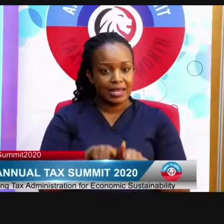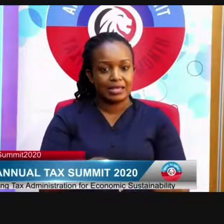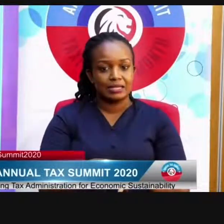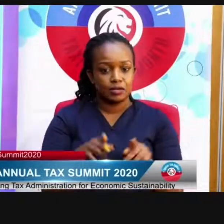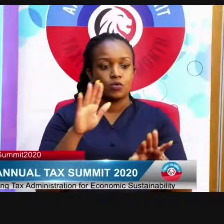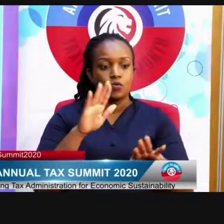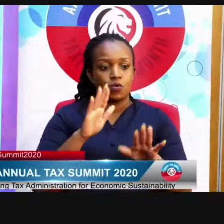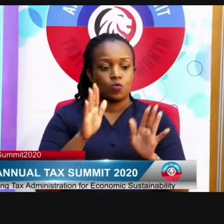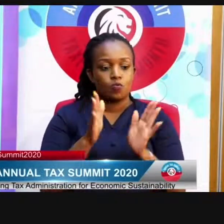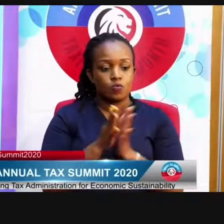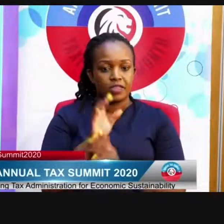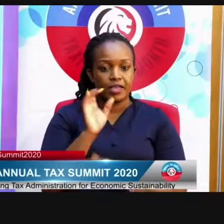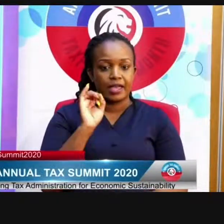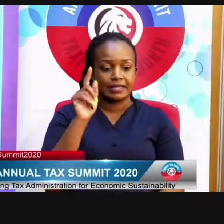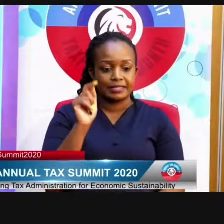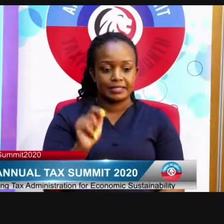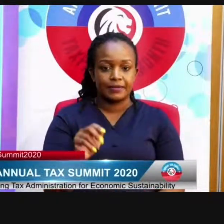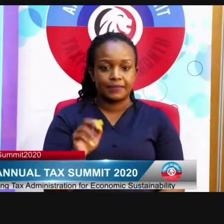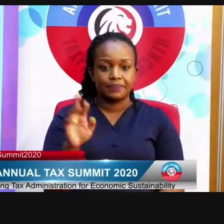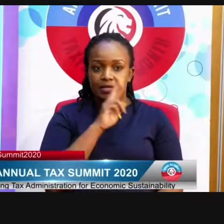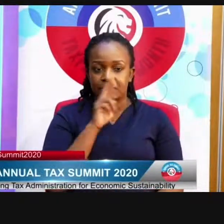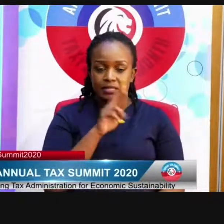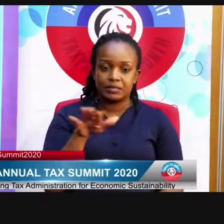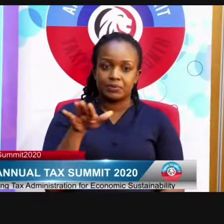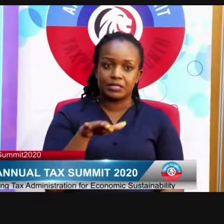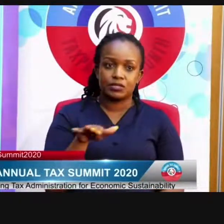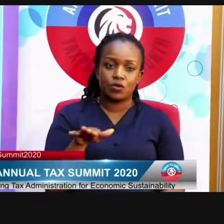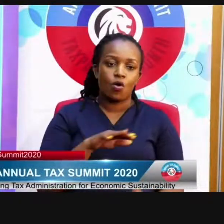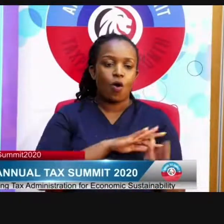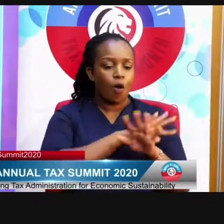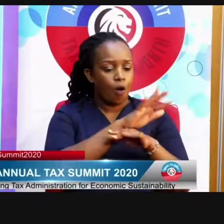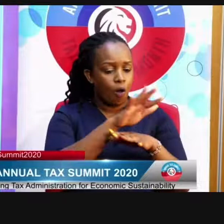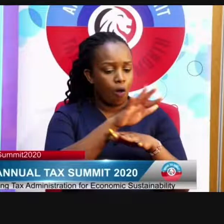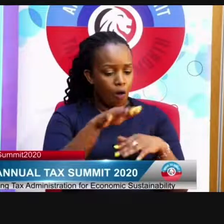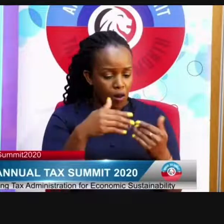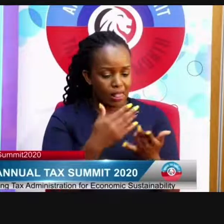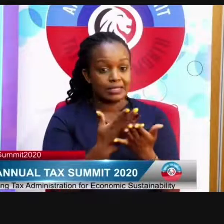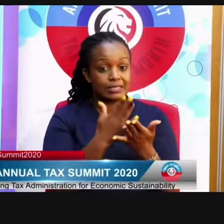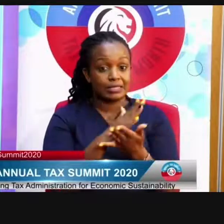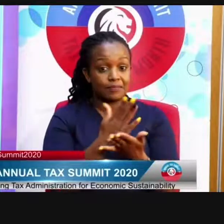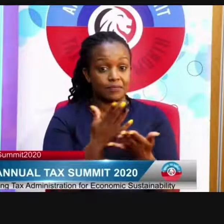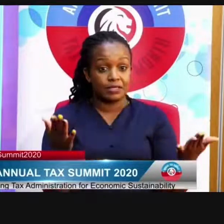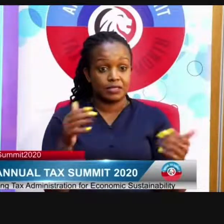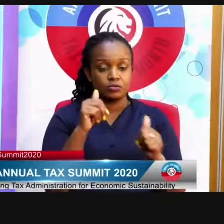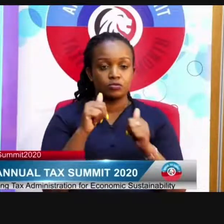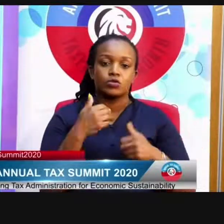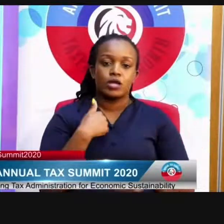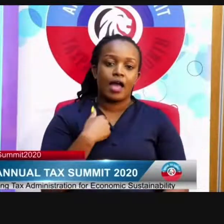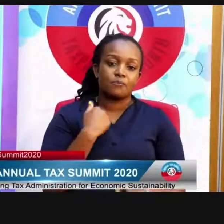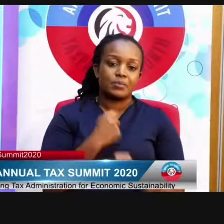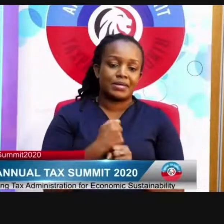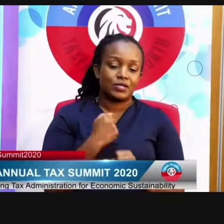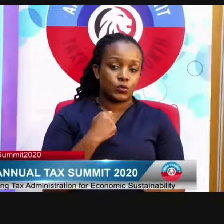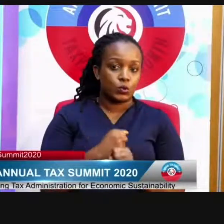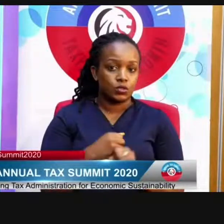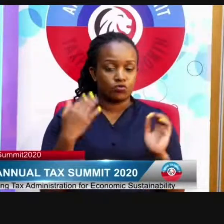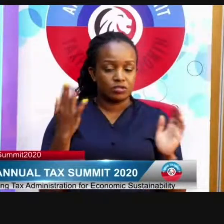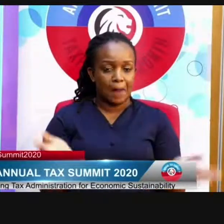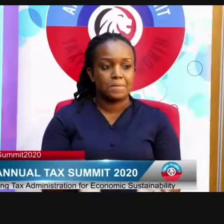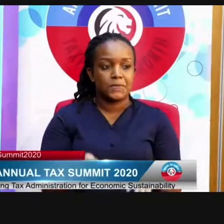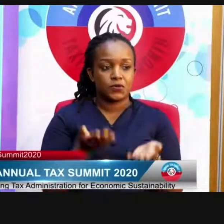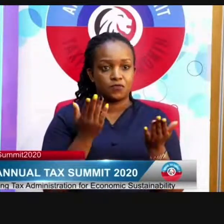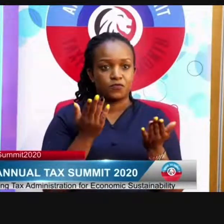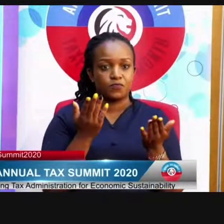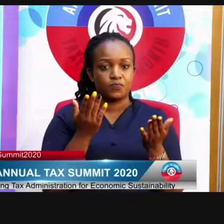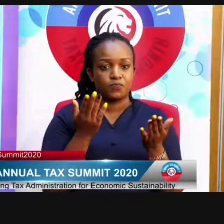space as well. So these are some of the things that we're putting in place. Over and above improving efficiencies